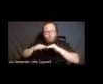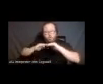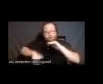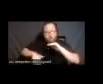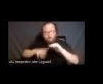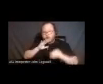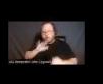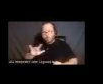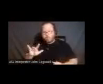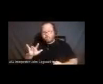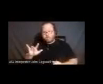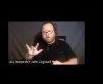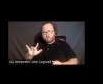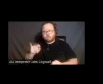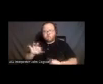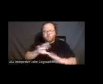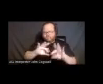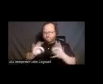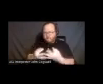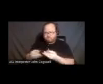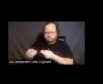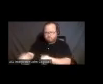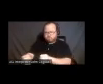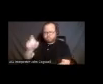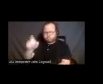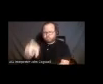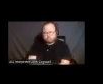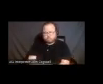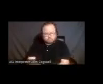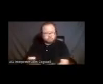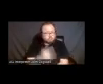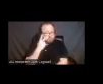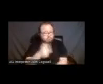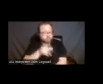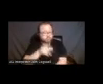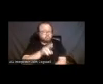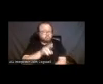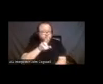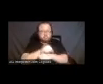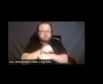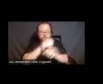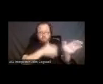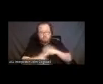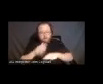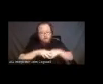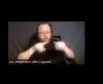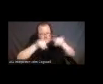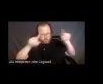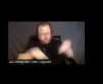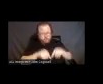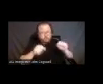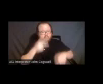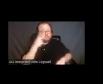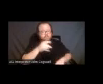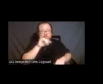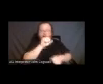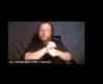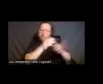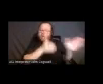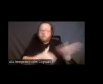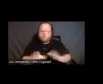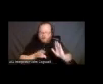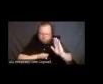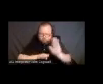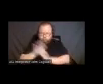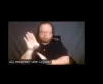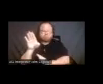25 or their families. And you can see those Riverside work plans on the screen. Those work plans were